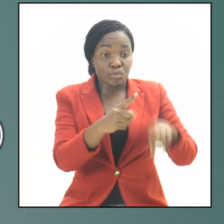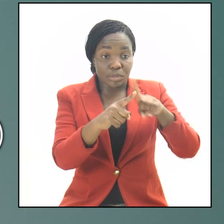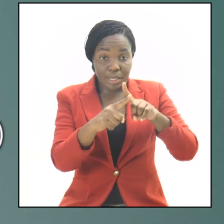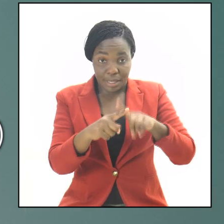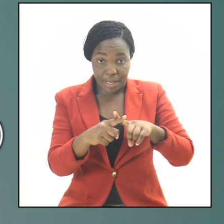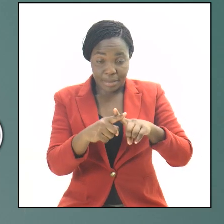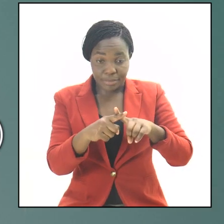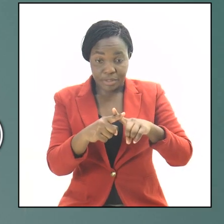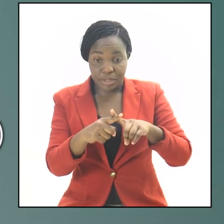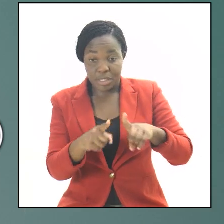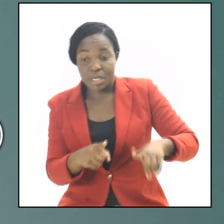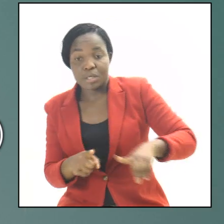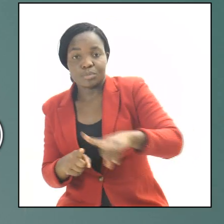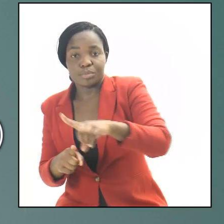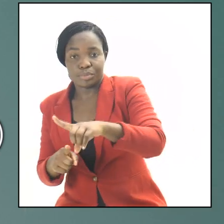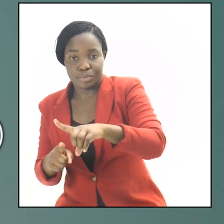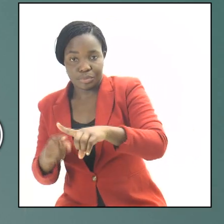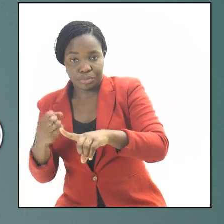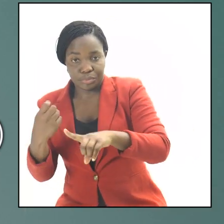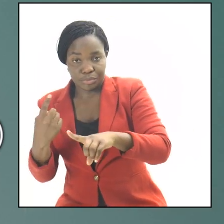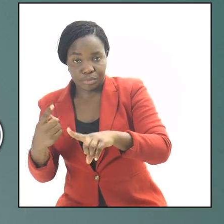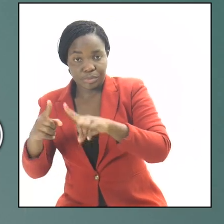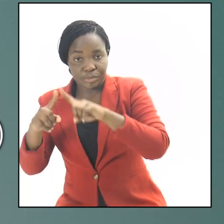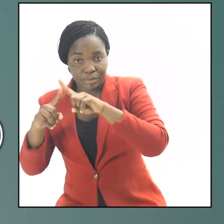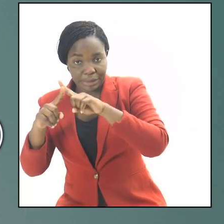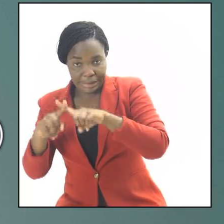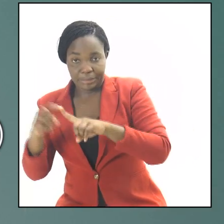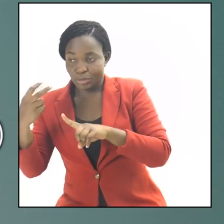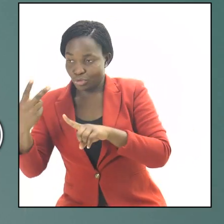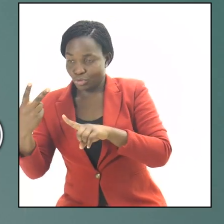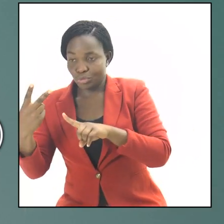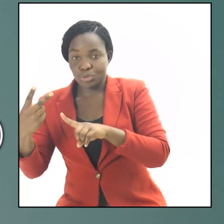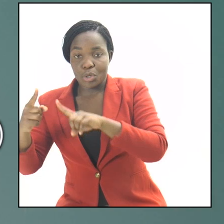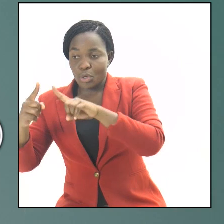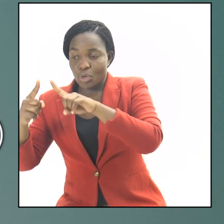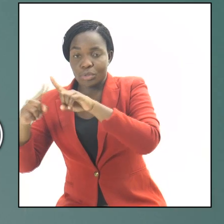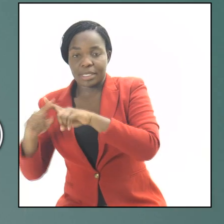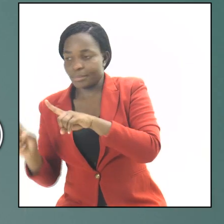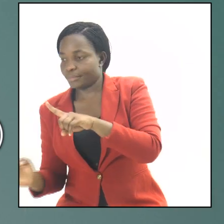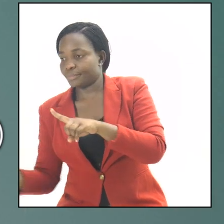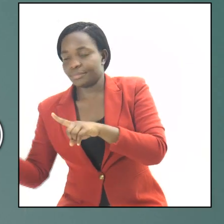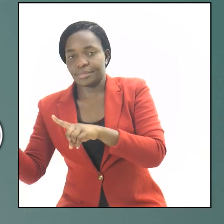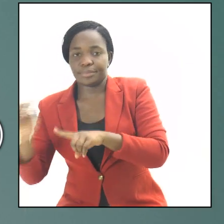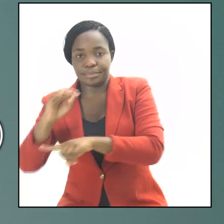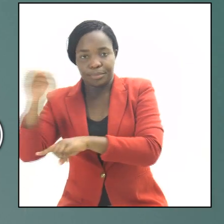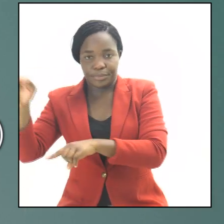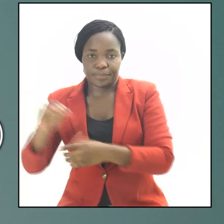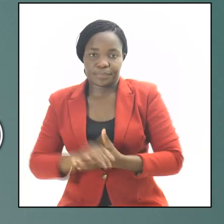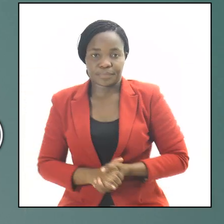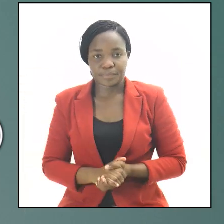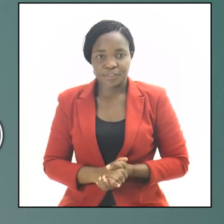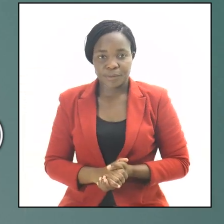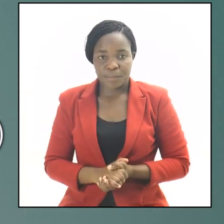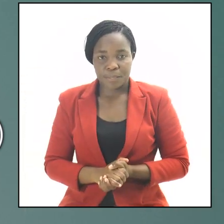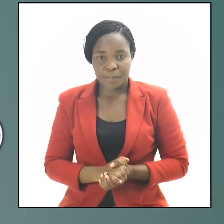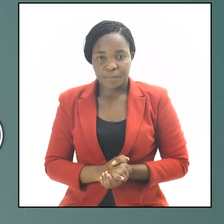1 plus 2 times the length of side 2. The unit of perimeter is centimeters